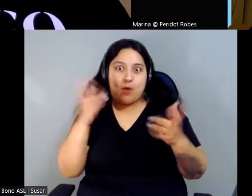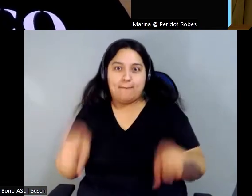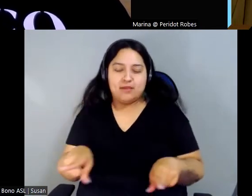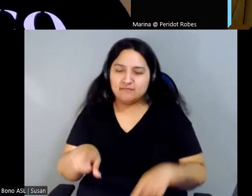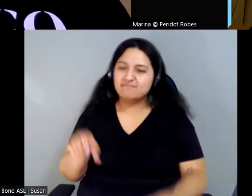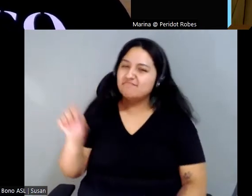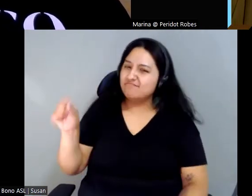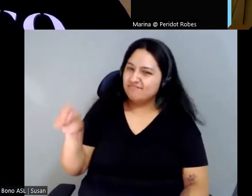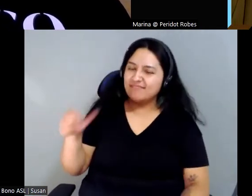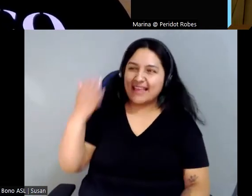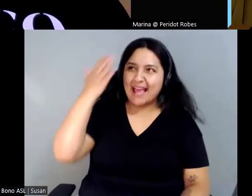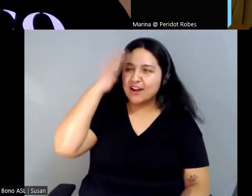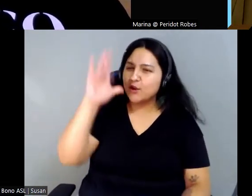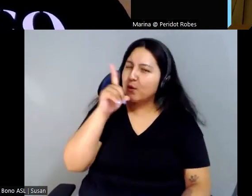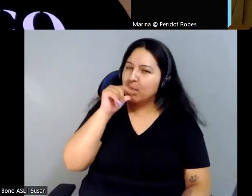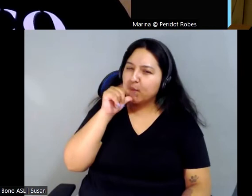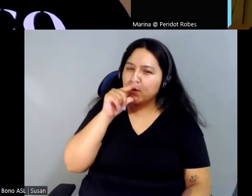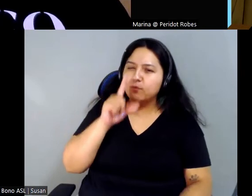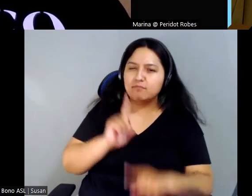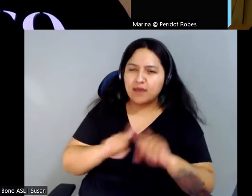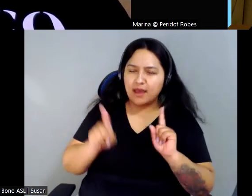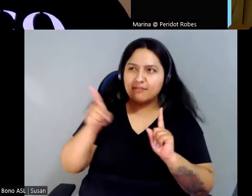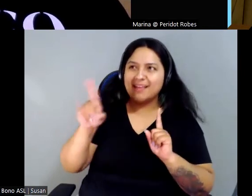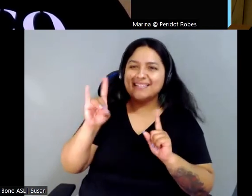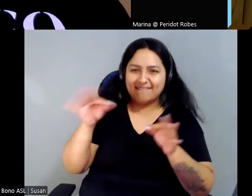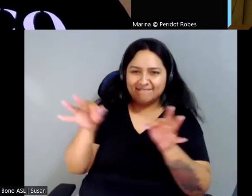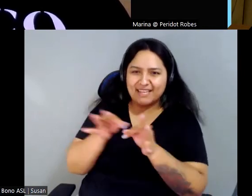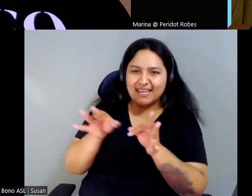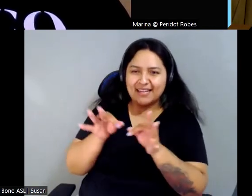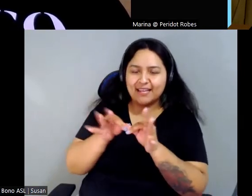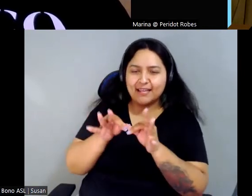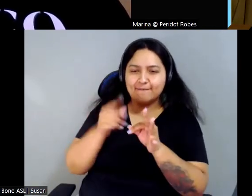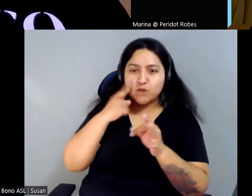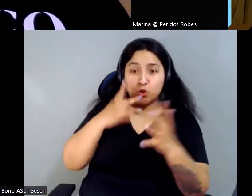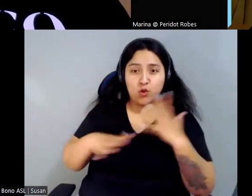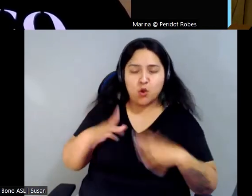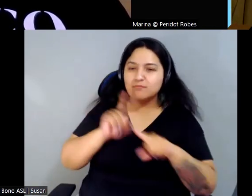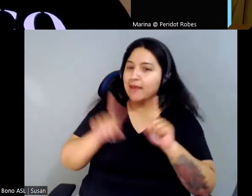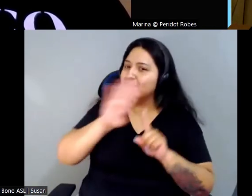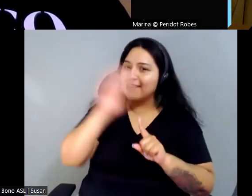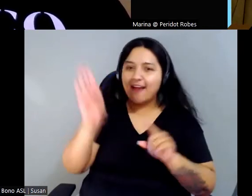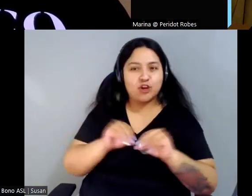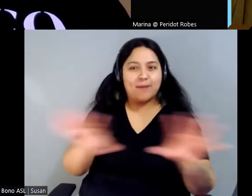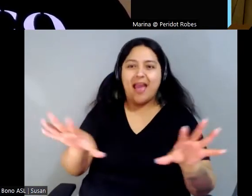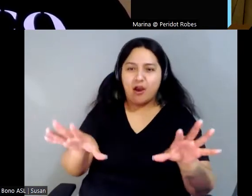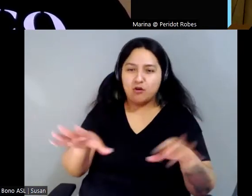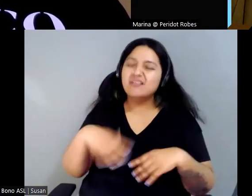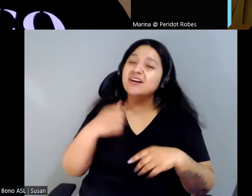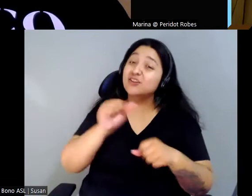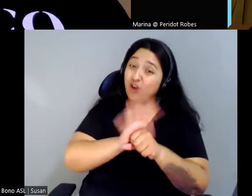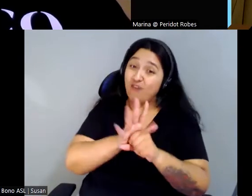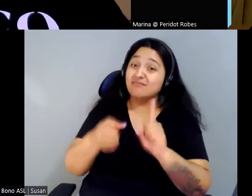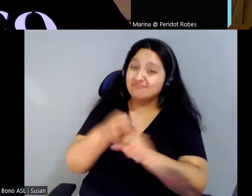but they said they did fitting for them. I just have never seen them come out to market. COVID has made manufacturing kind of